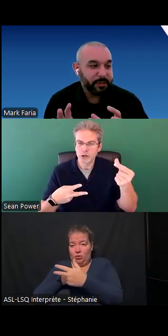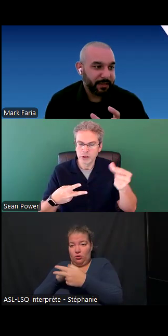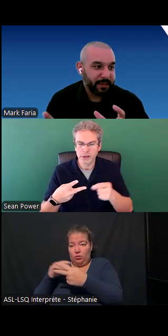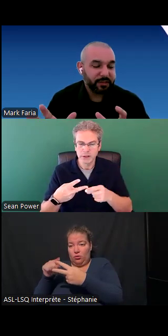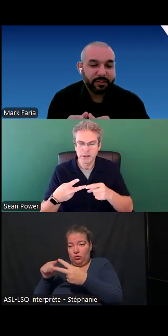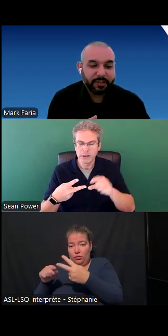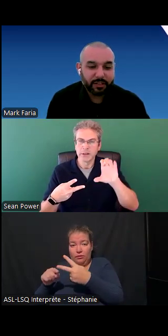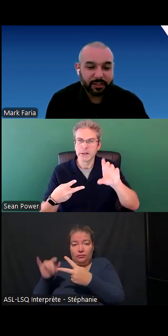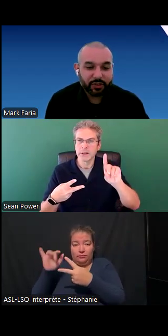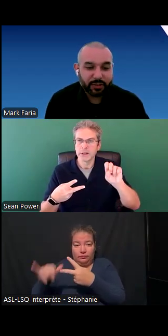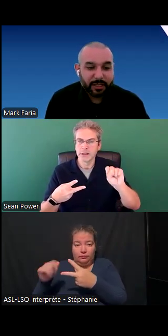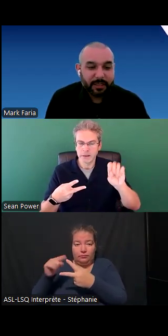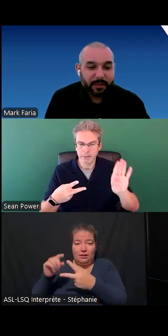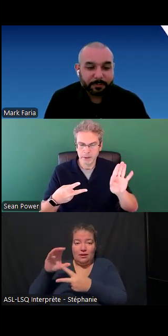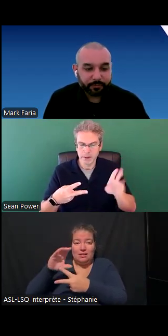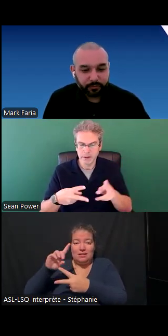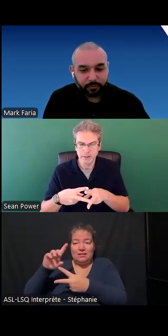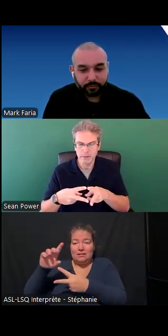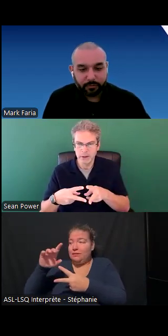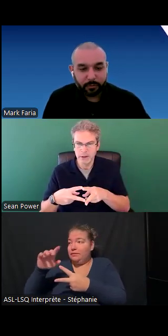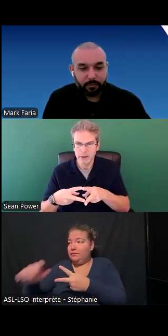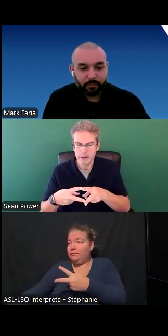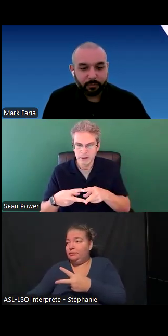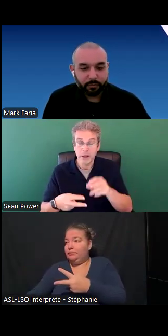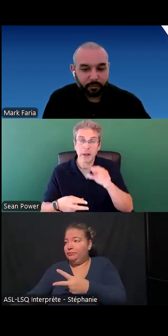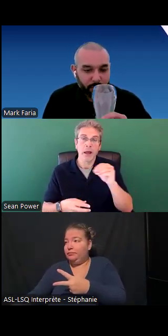more specific than this presentation, essentially.